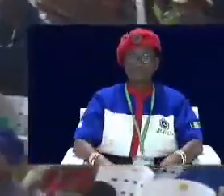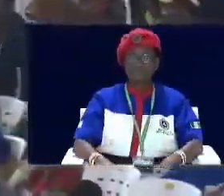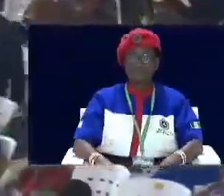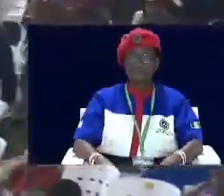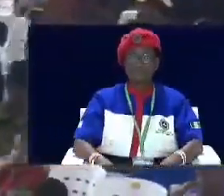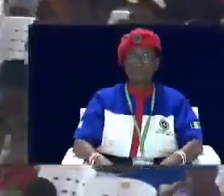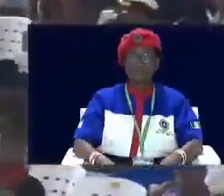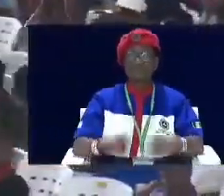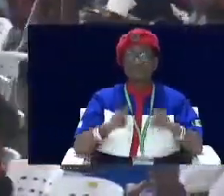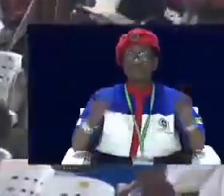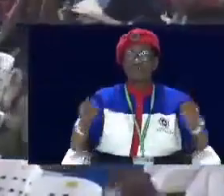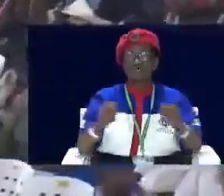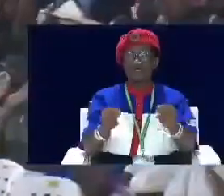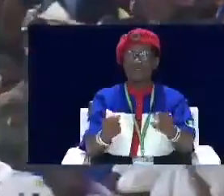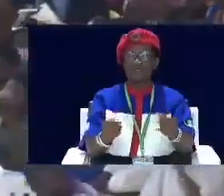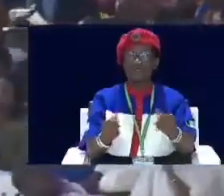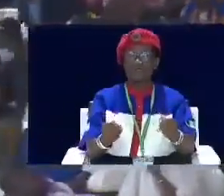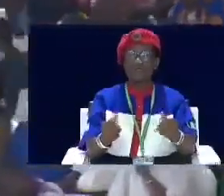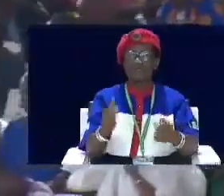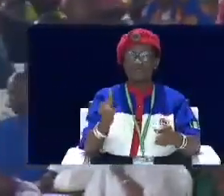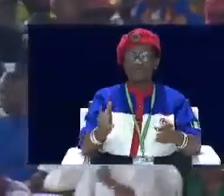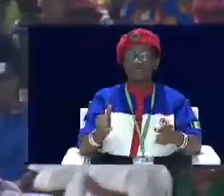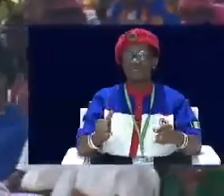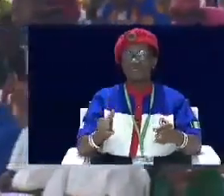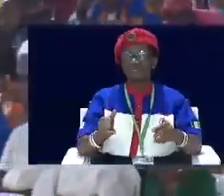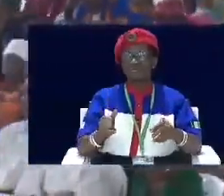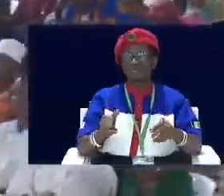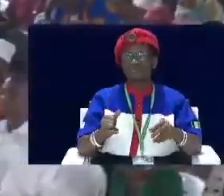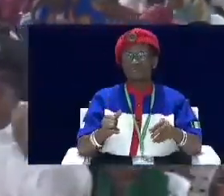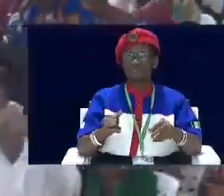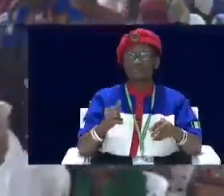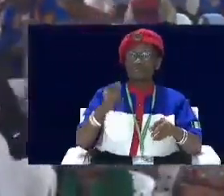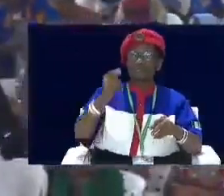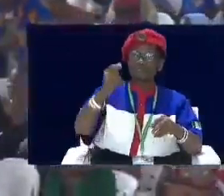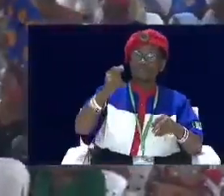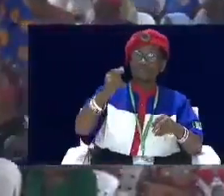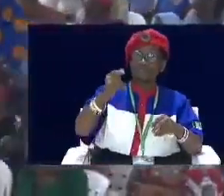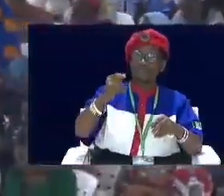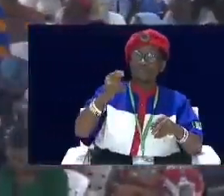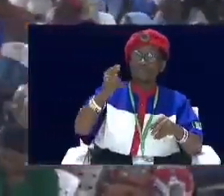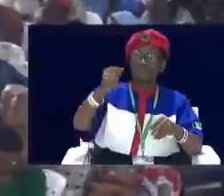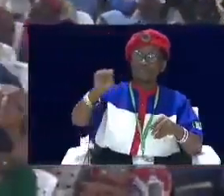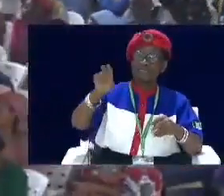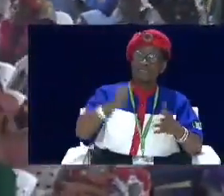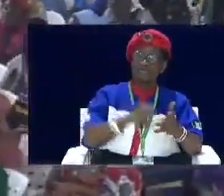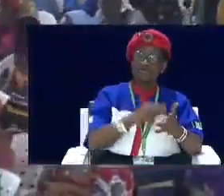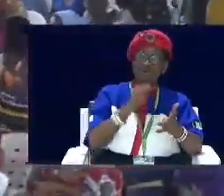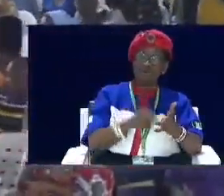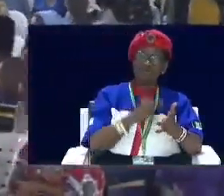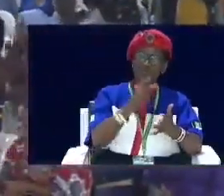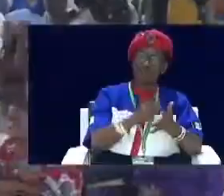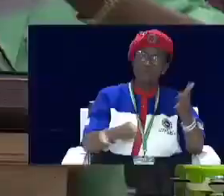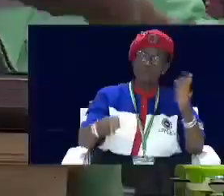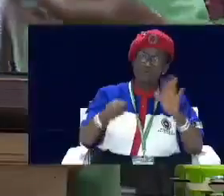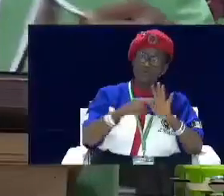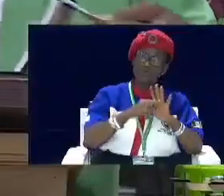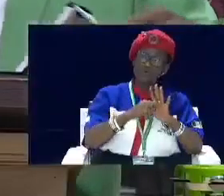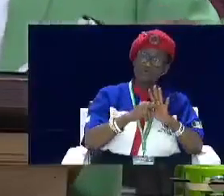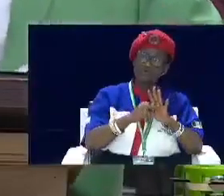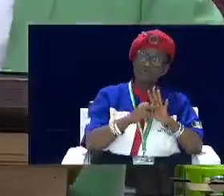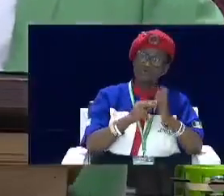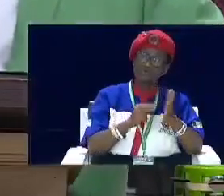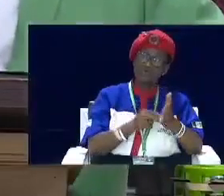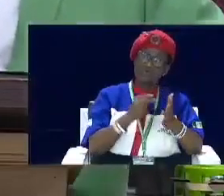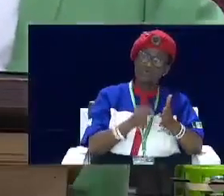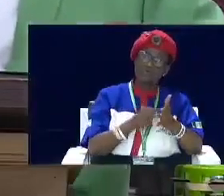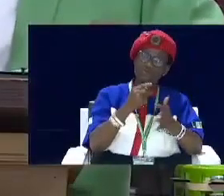But very quickly, very quickly. The second, the double portion. Ìlọ́po méjì. Portion one is